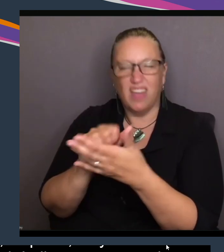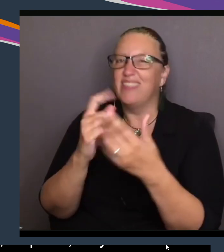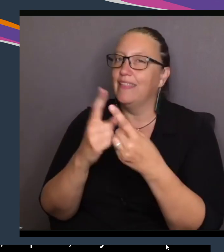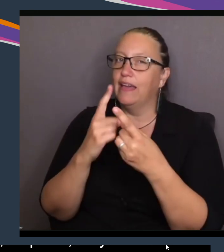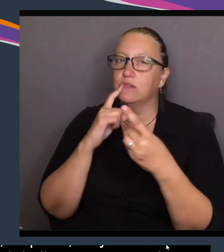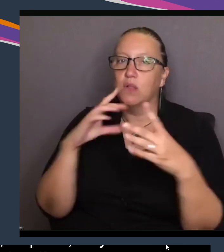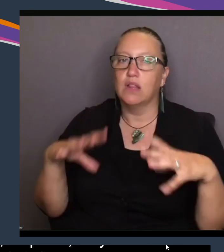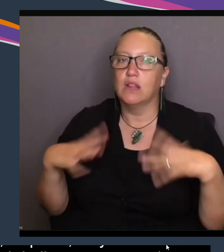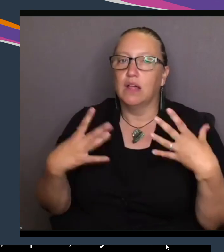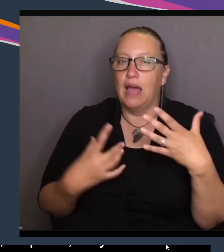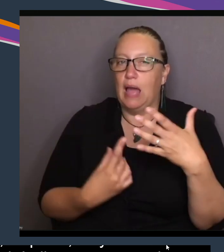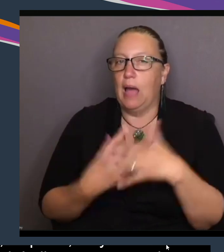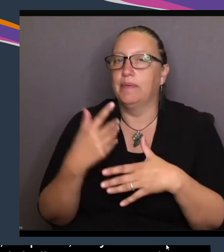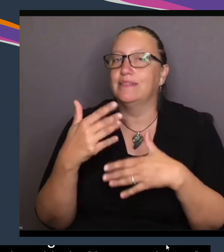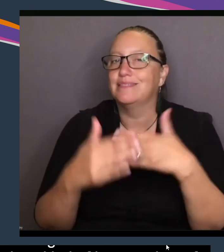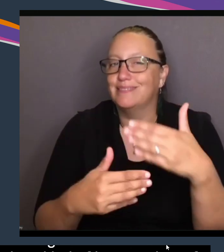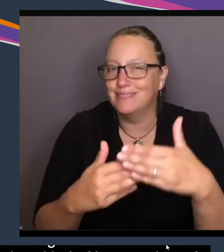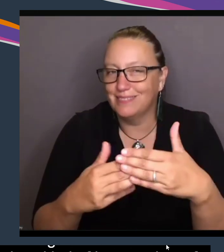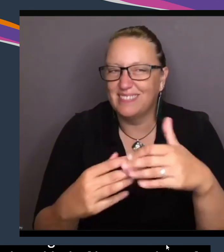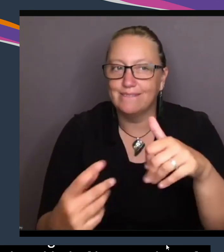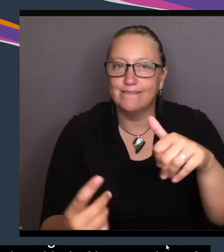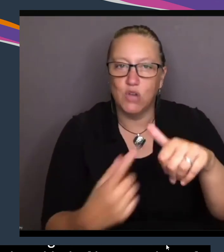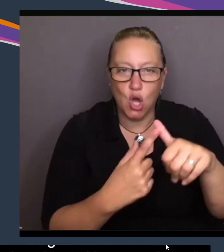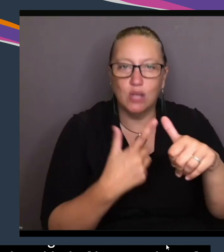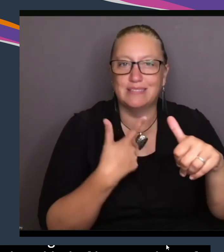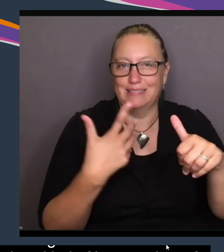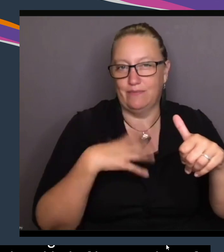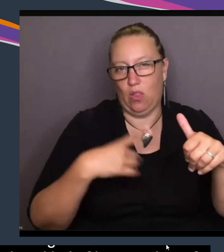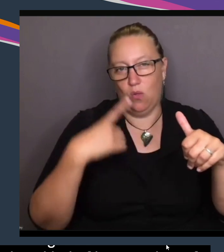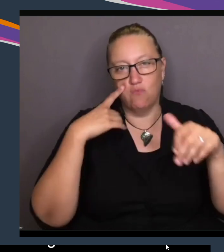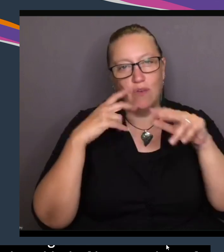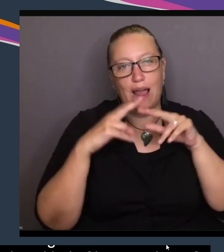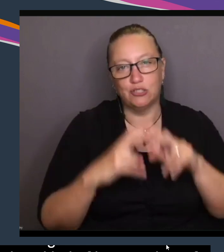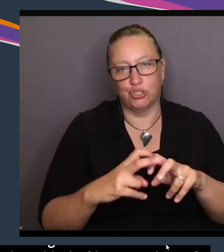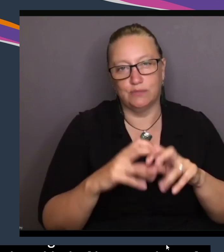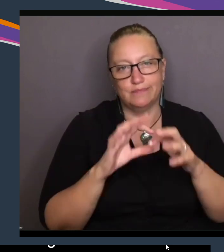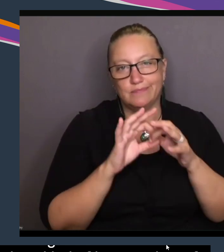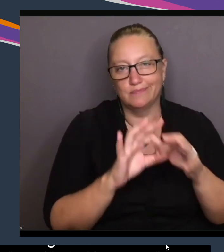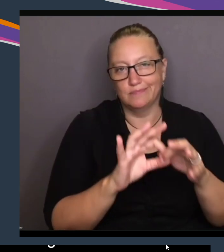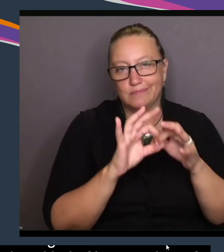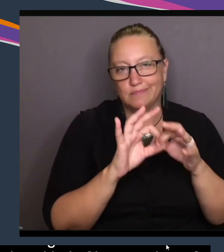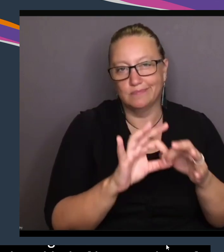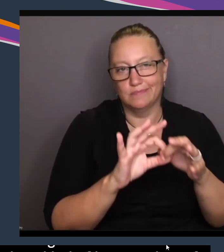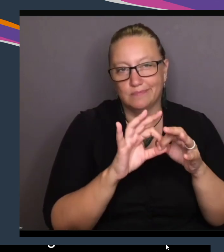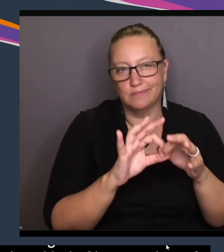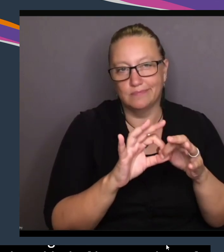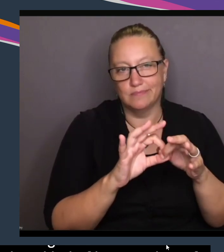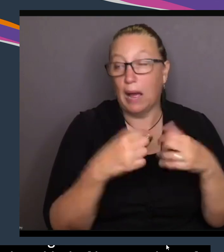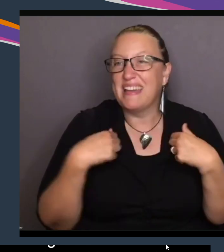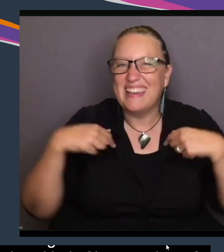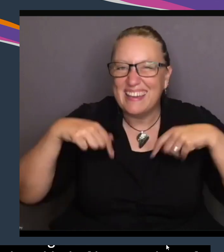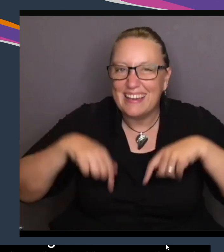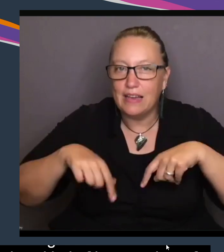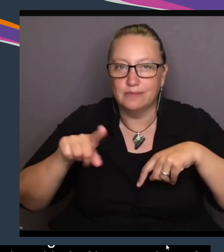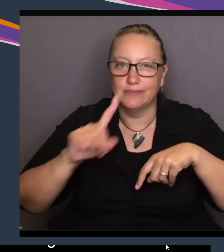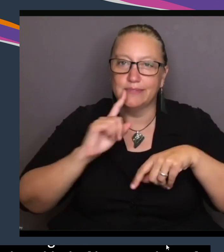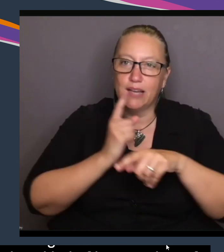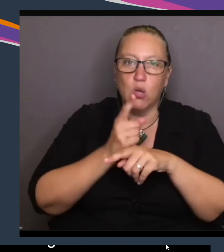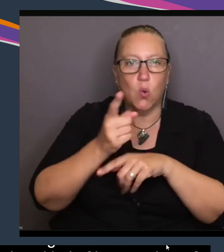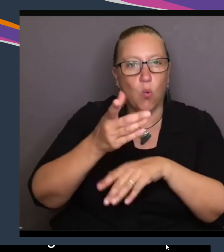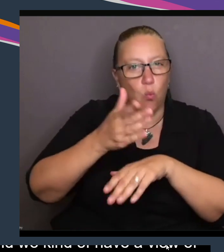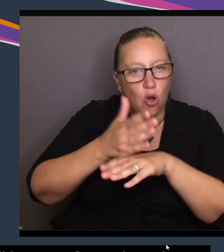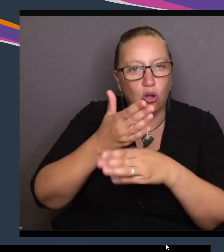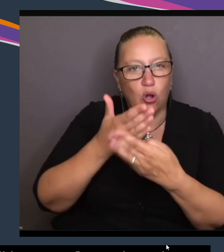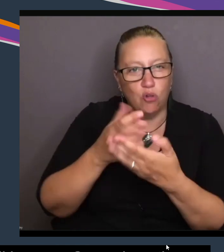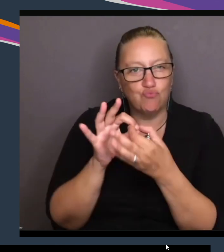on the relationship first. And this is some of the reason why I'm here today. And I said you work on the relationship. And it